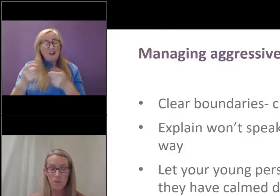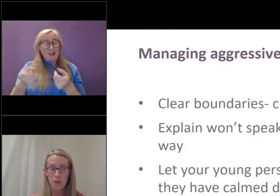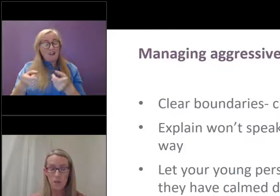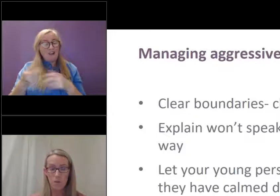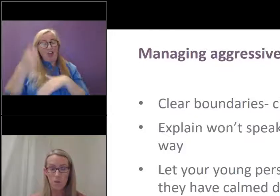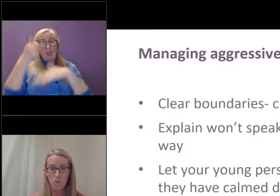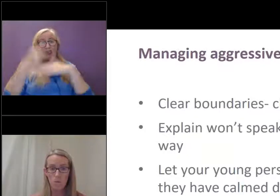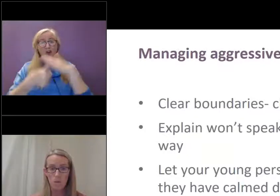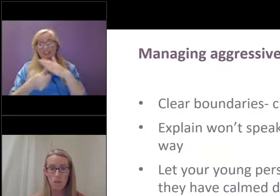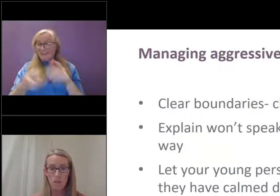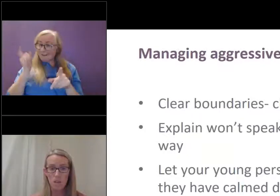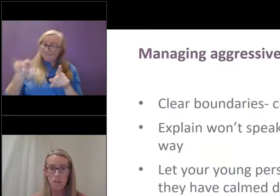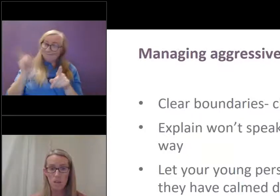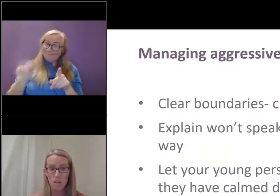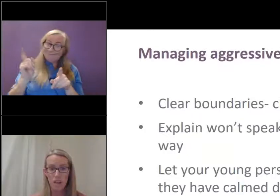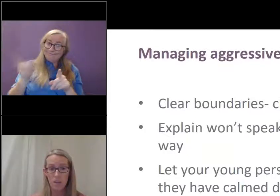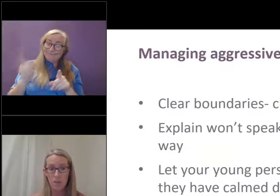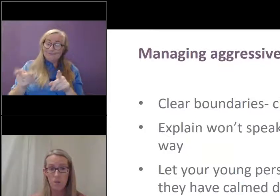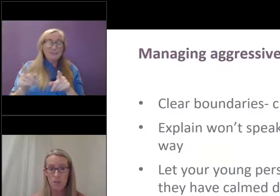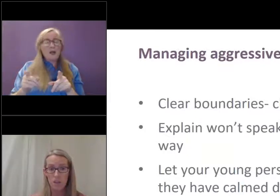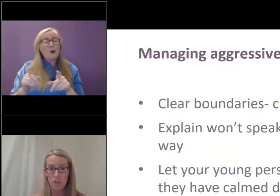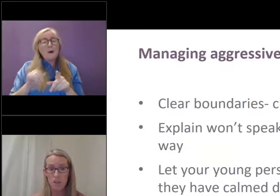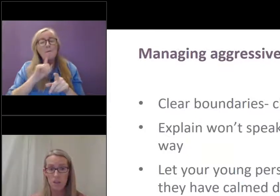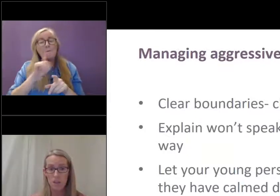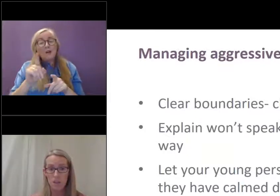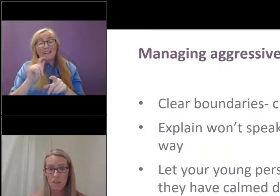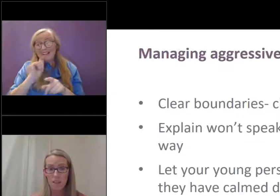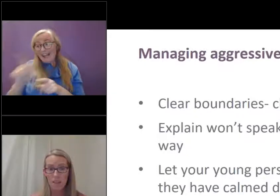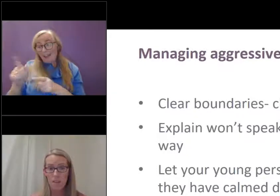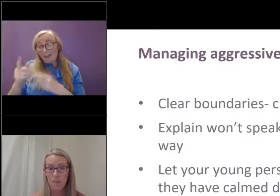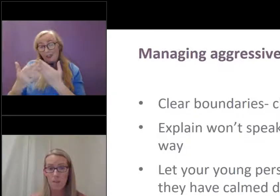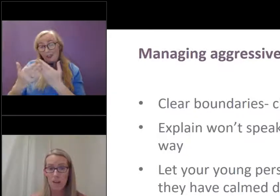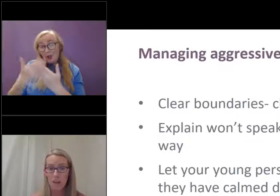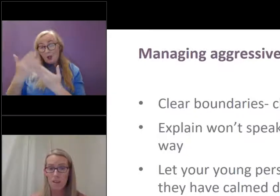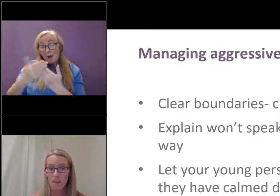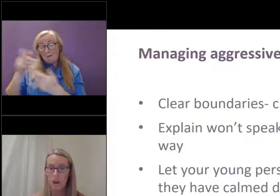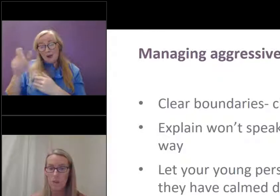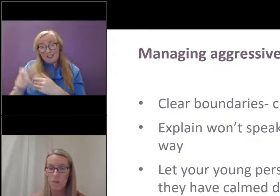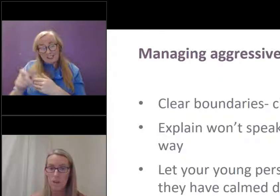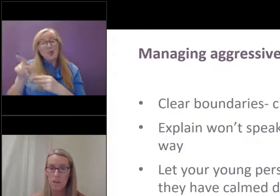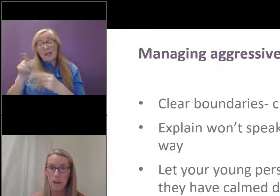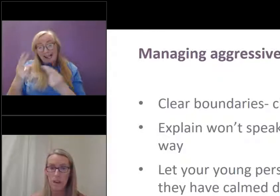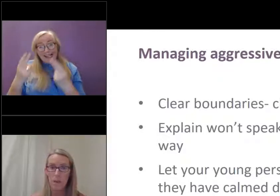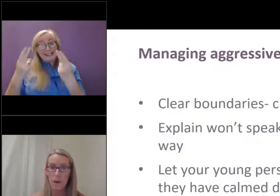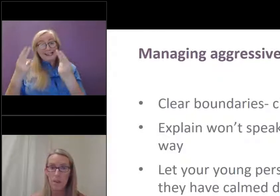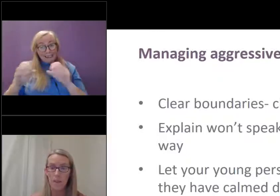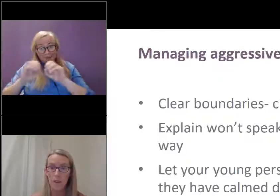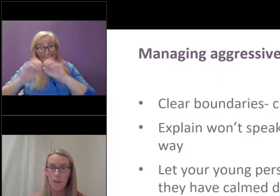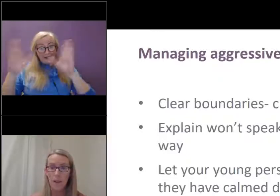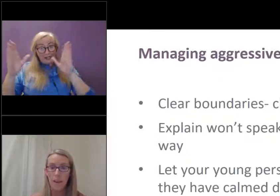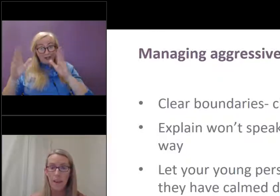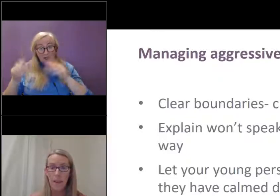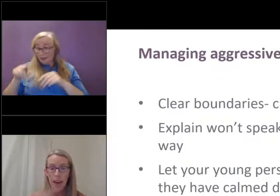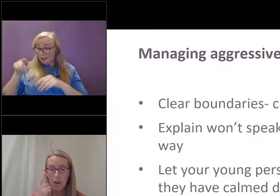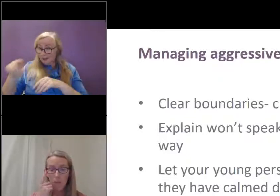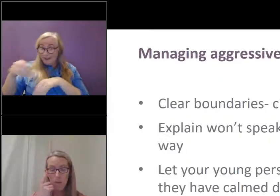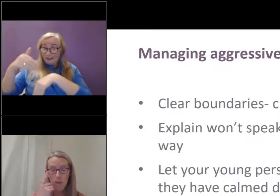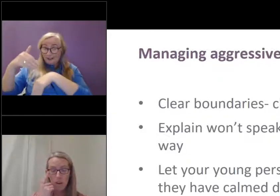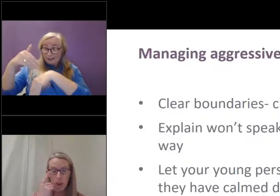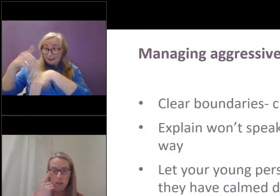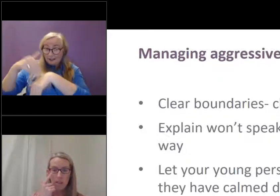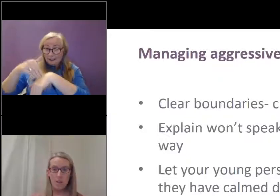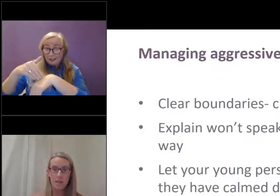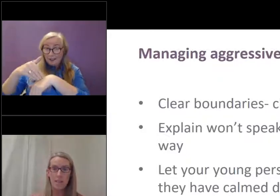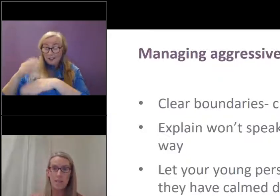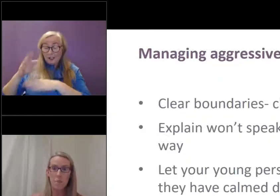of, you know, but to say to the young person that they need to be clear on the consequences for that kind of behavior. And